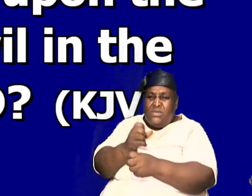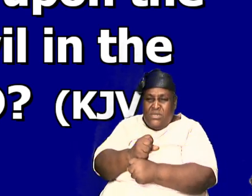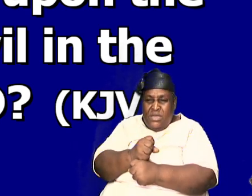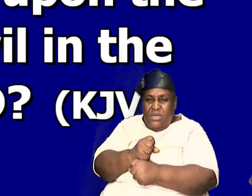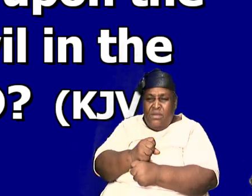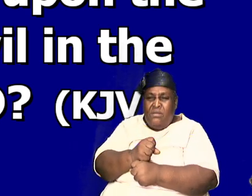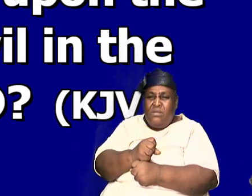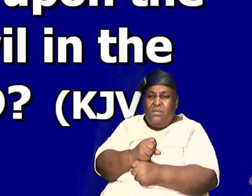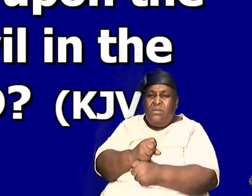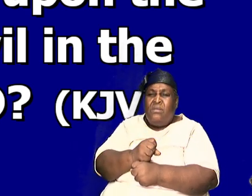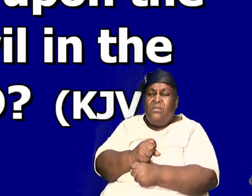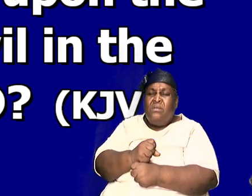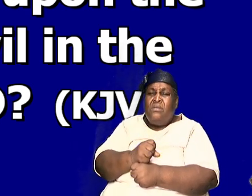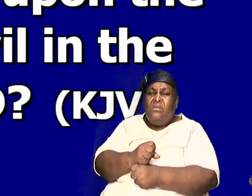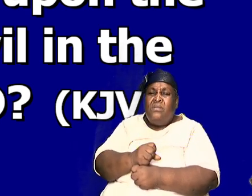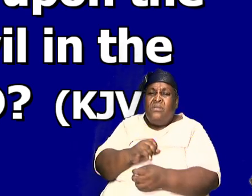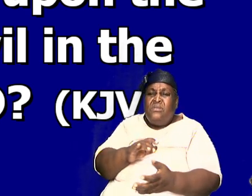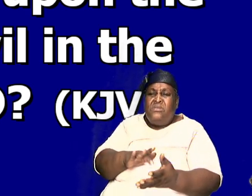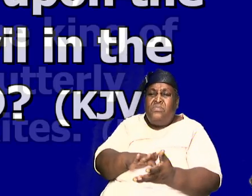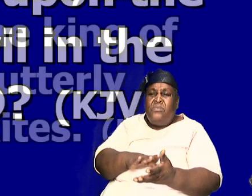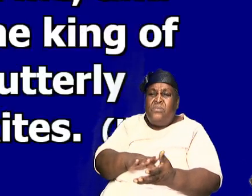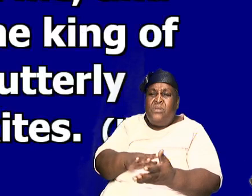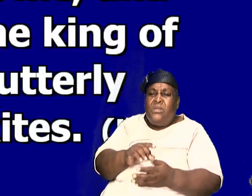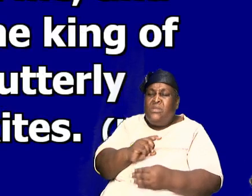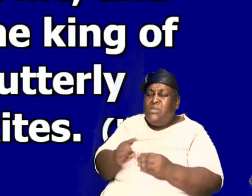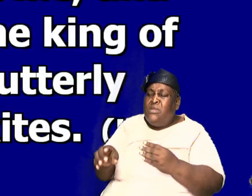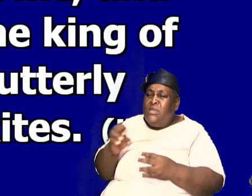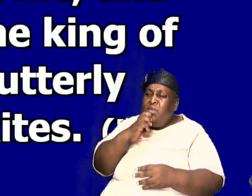sight of the Lord.